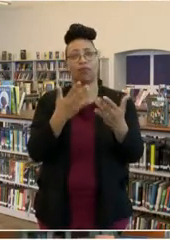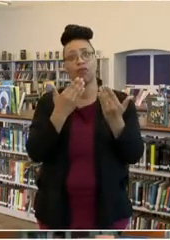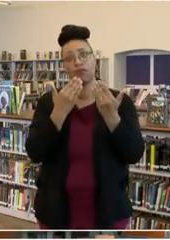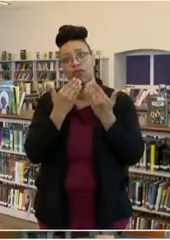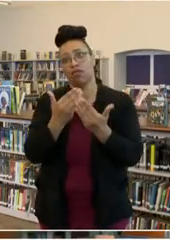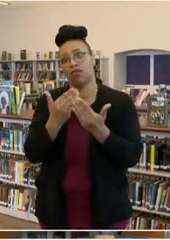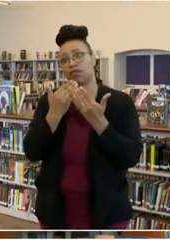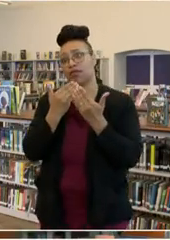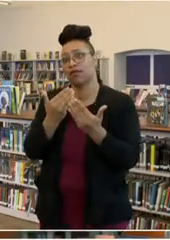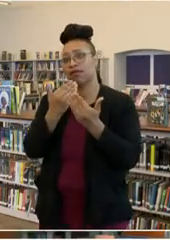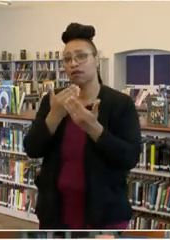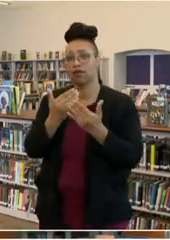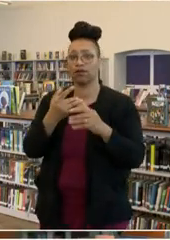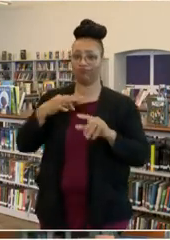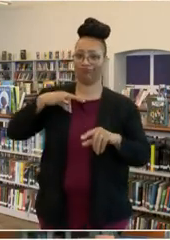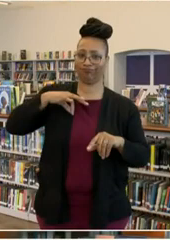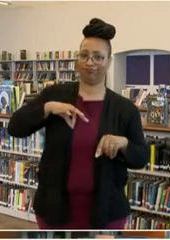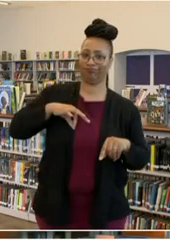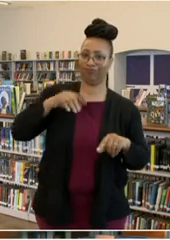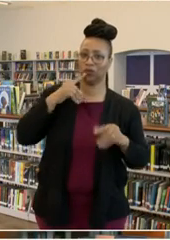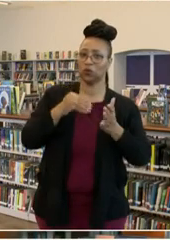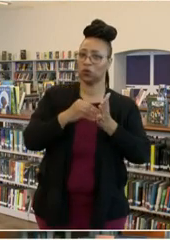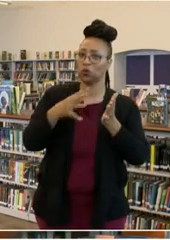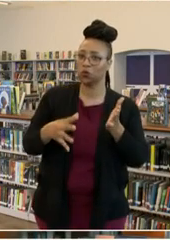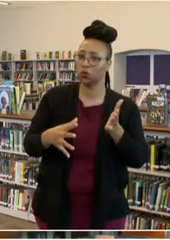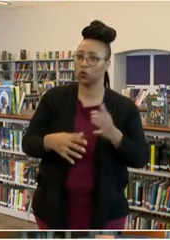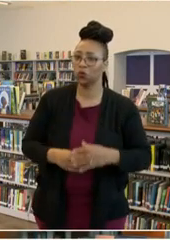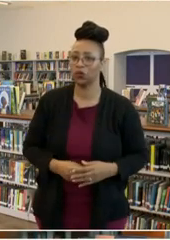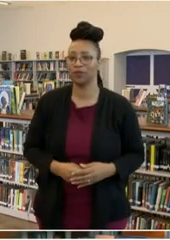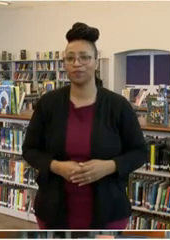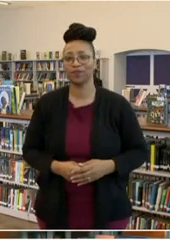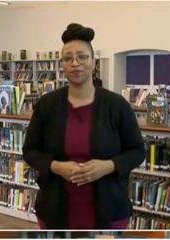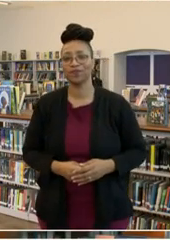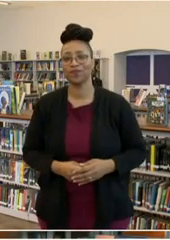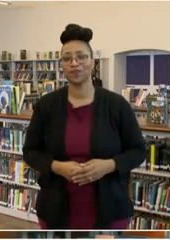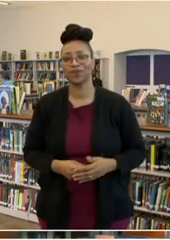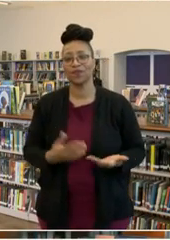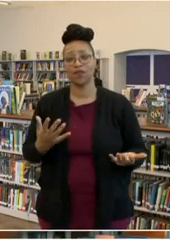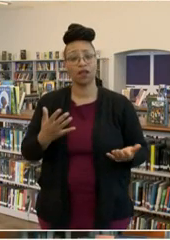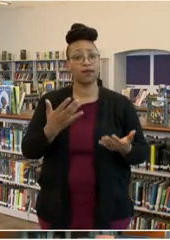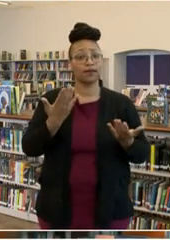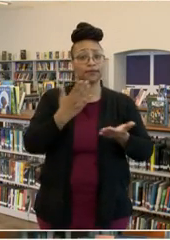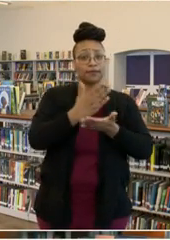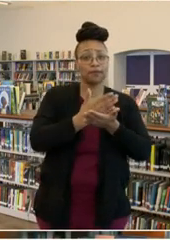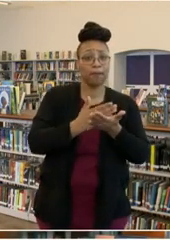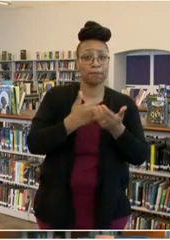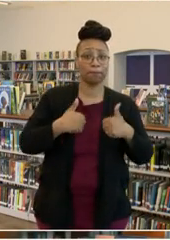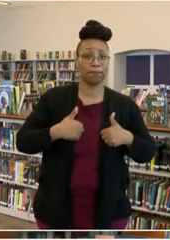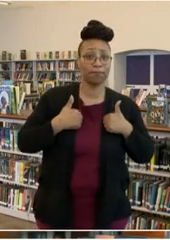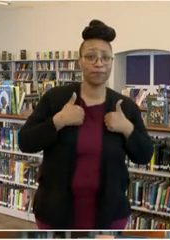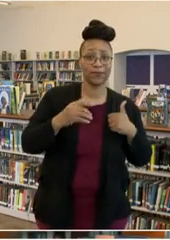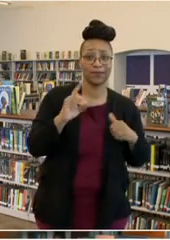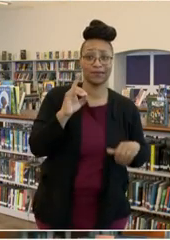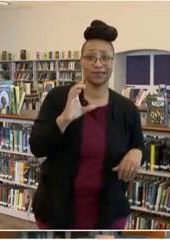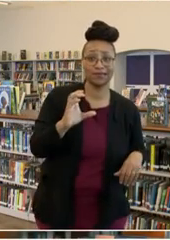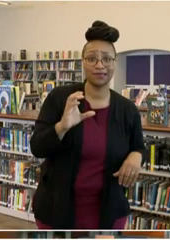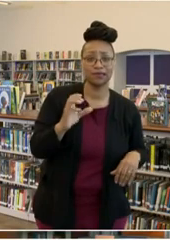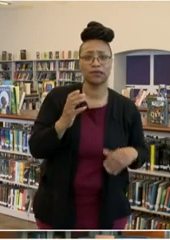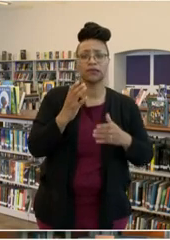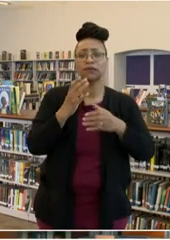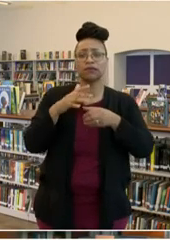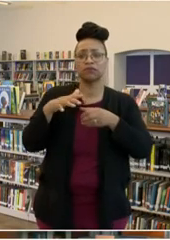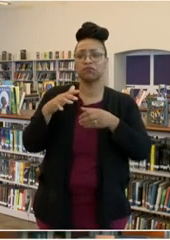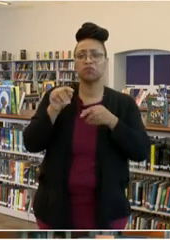of these organizations live and breathe in DC. Some will be new to our area, but we know that our schools will be excited to work with them.